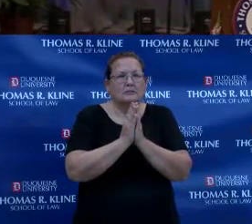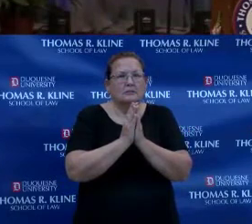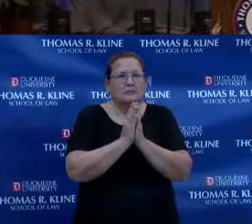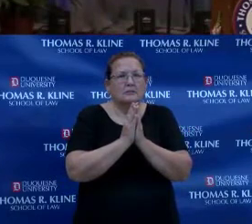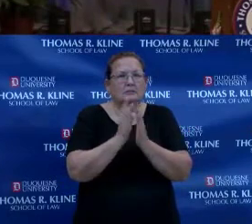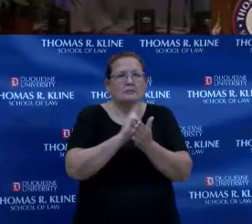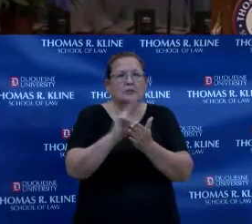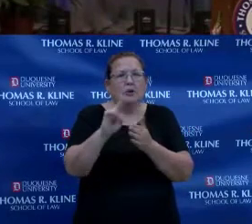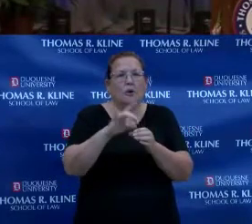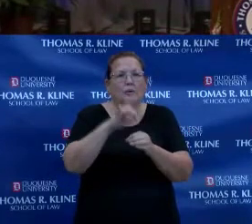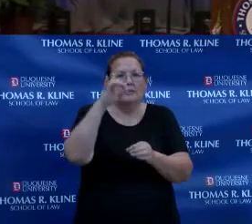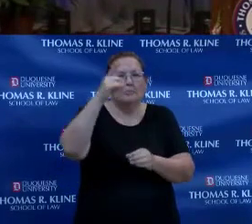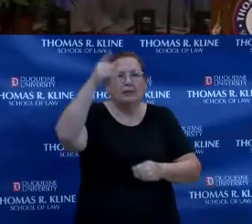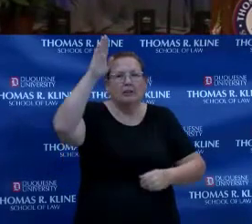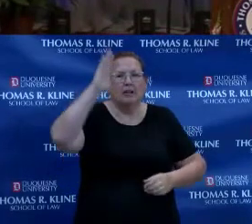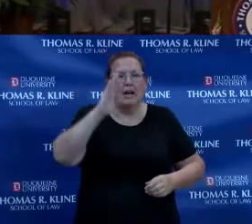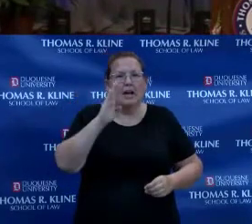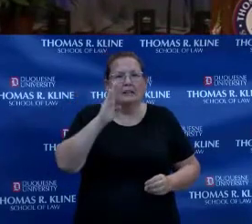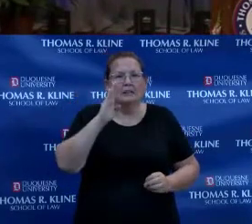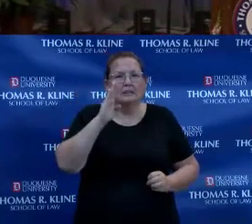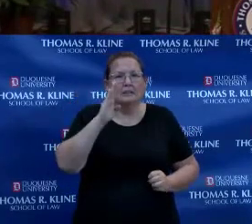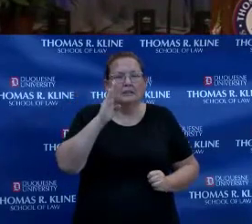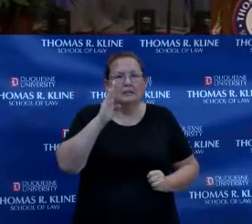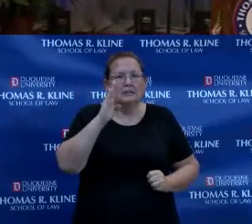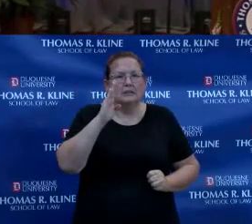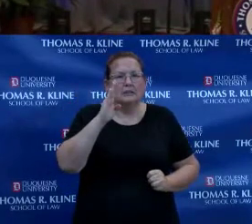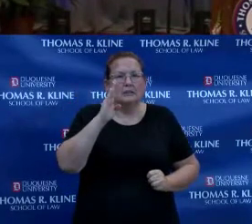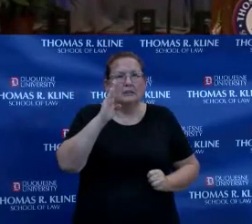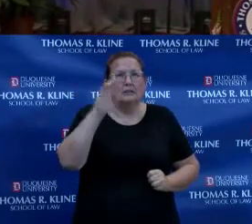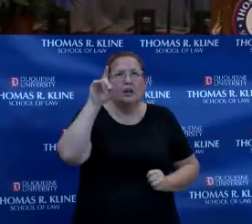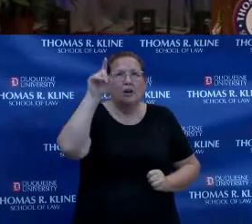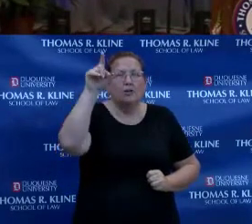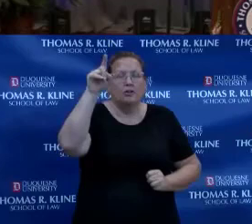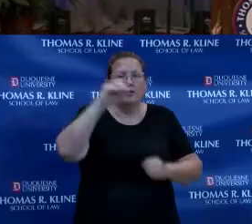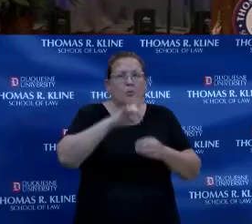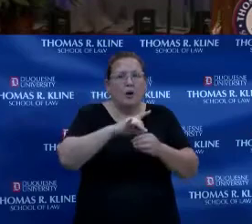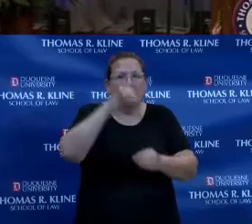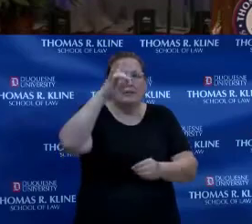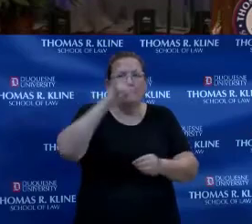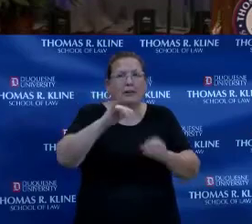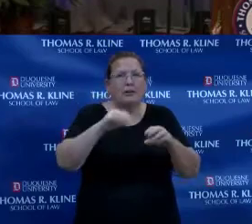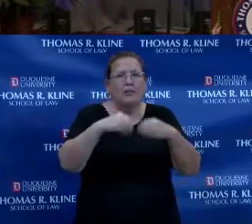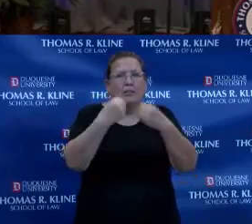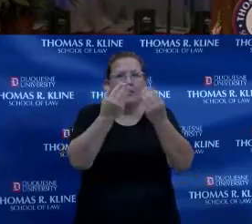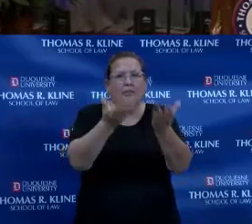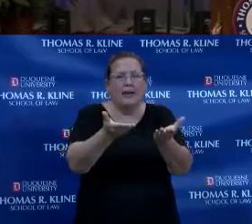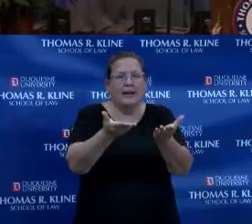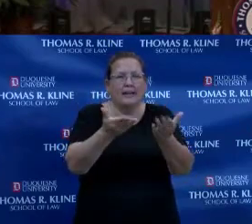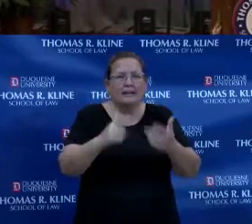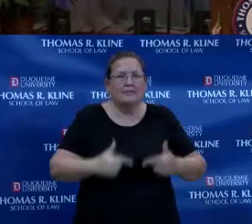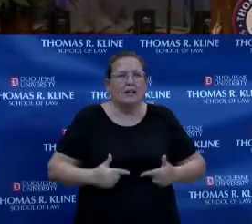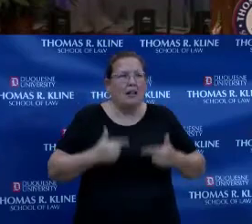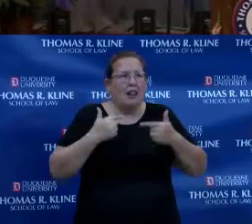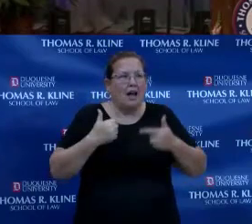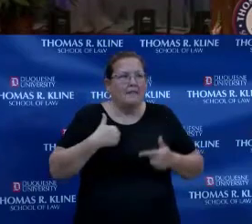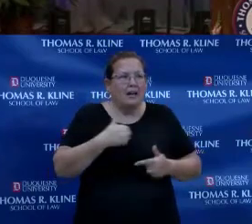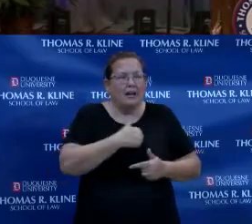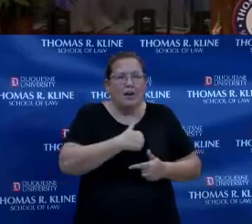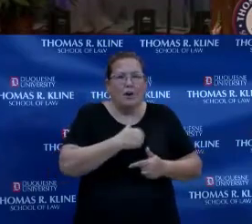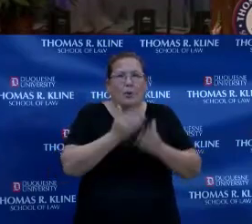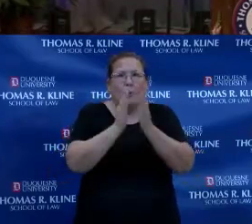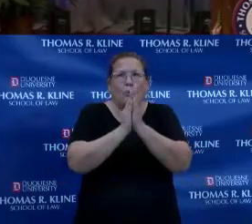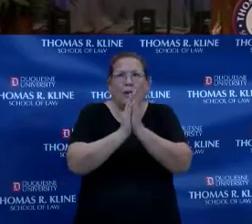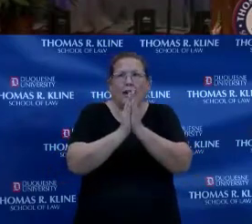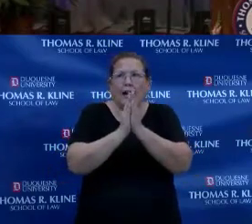Holy Spirit of God, you are the Spirit who gives life, and we invoke your holy